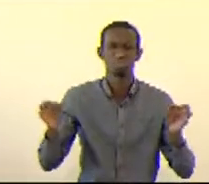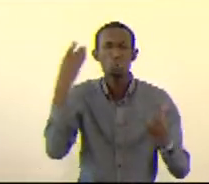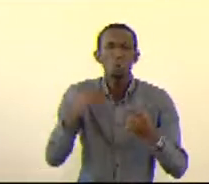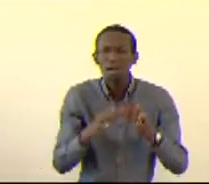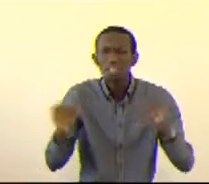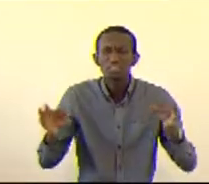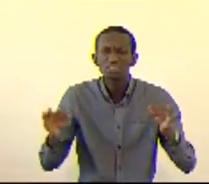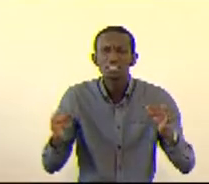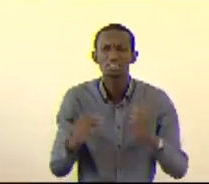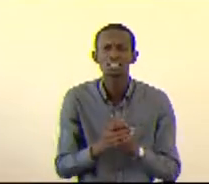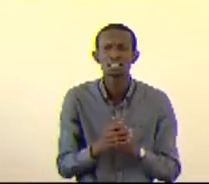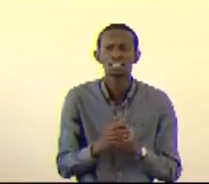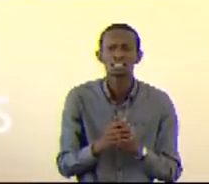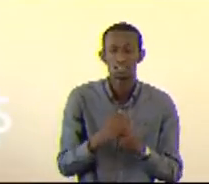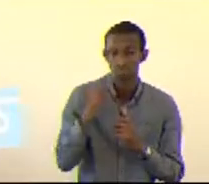if you look at the steepness,